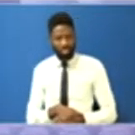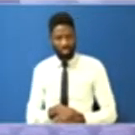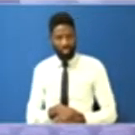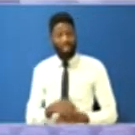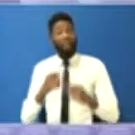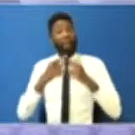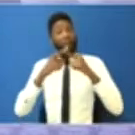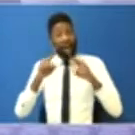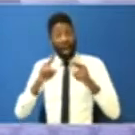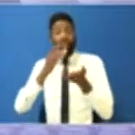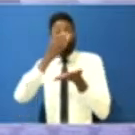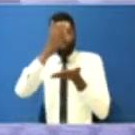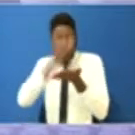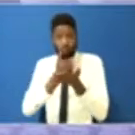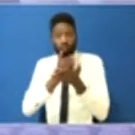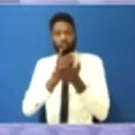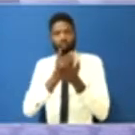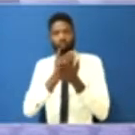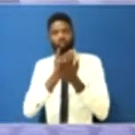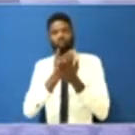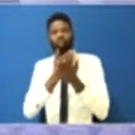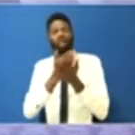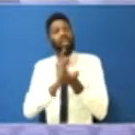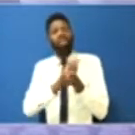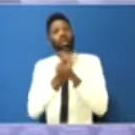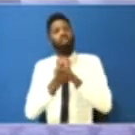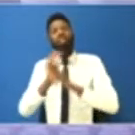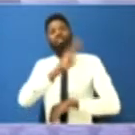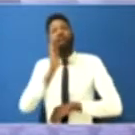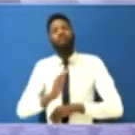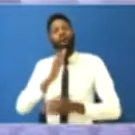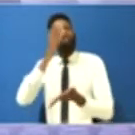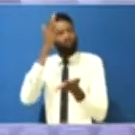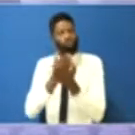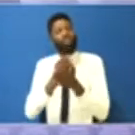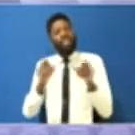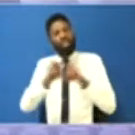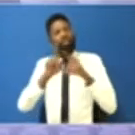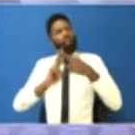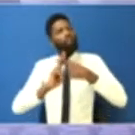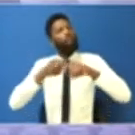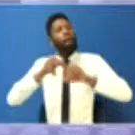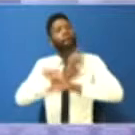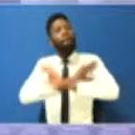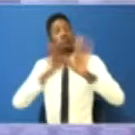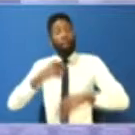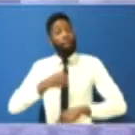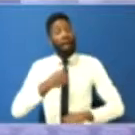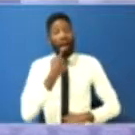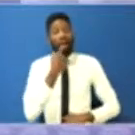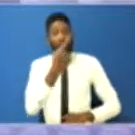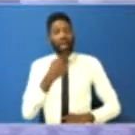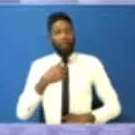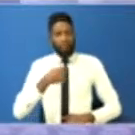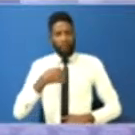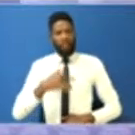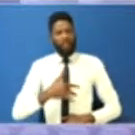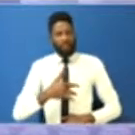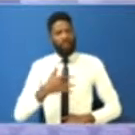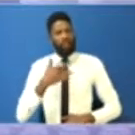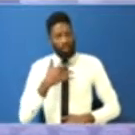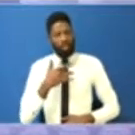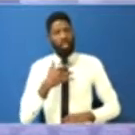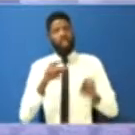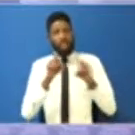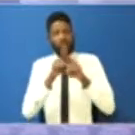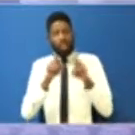but facts are facts and the truth is the truth i have said i really would love to meet governor and to